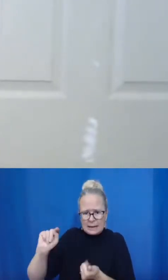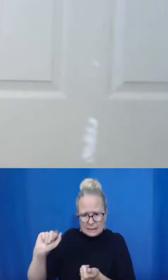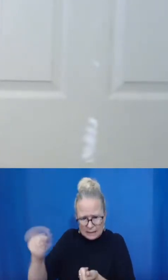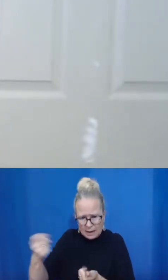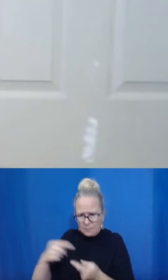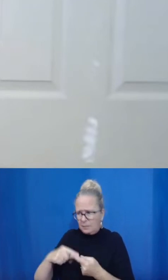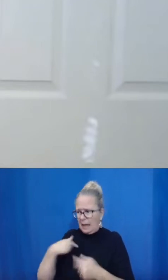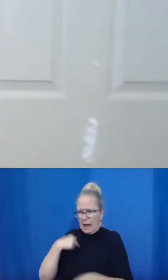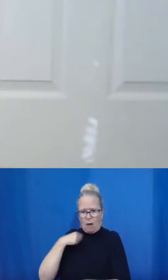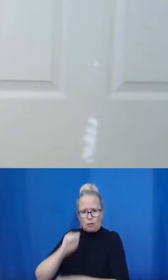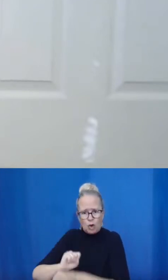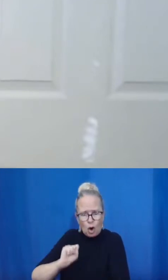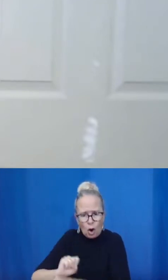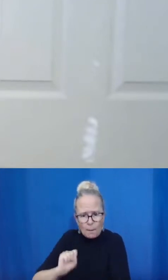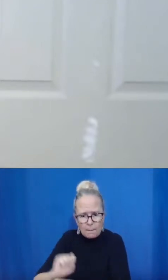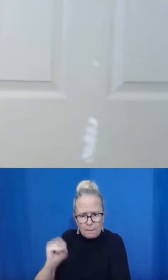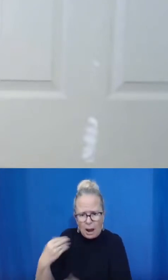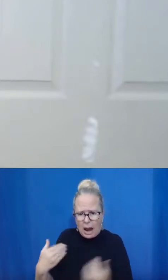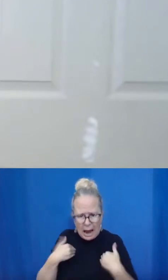not what you think